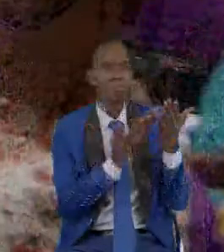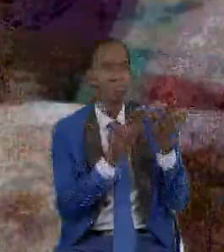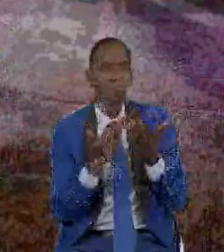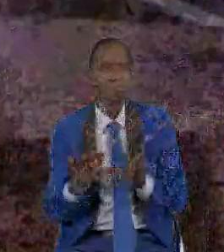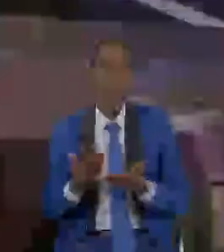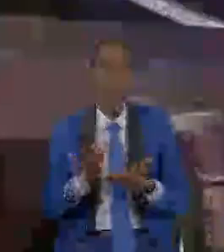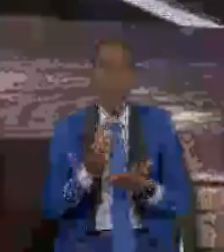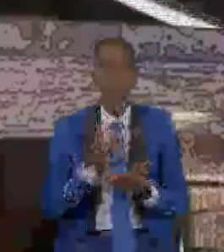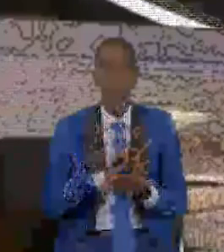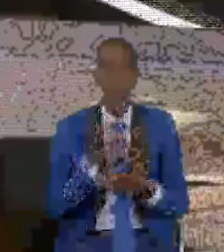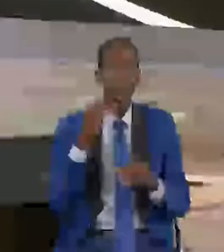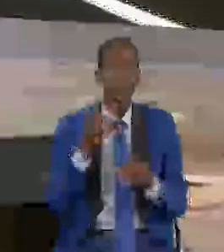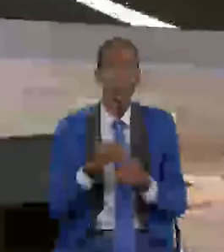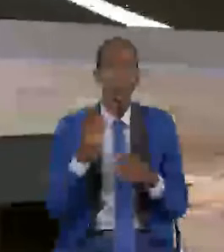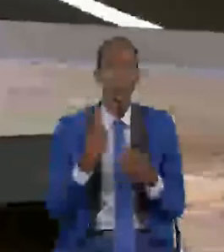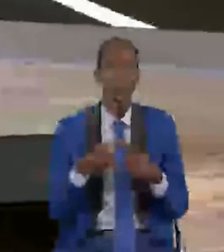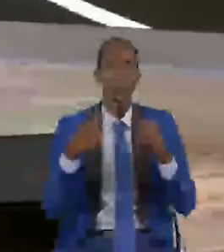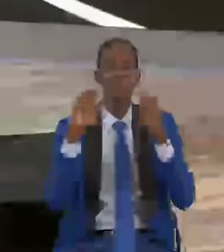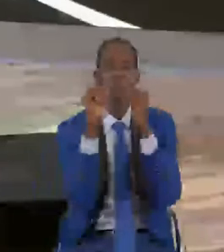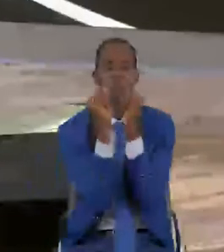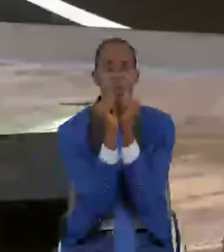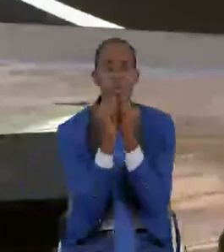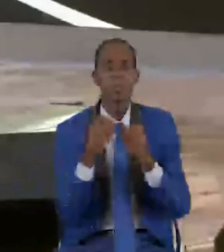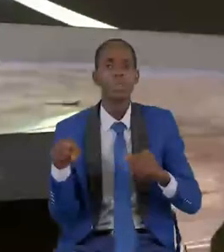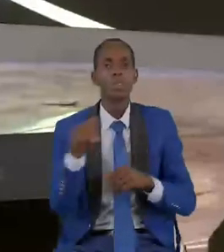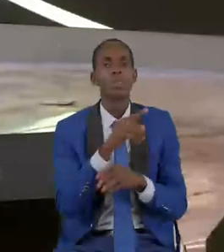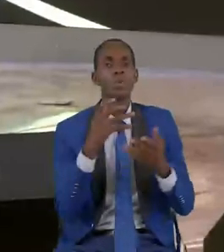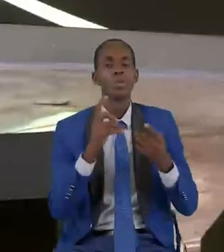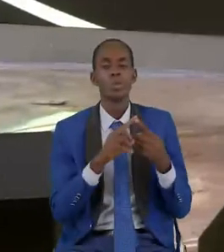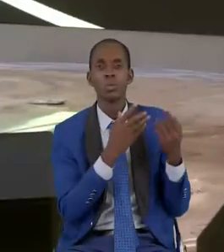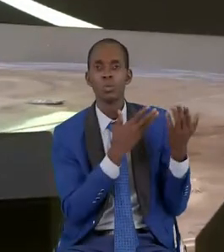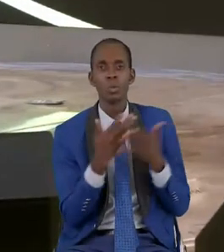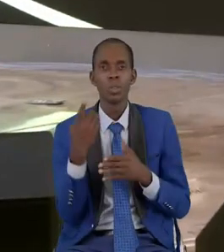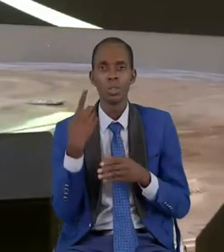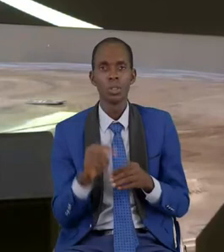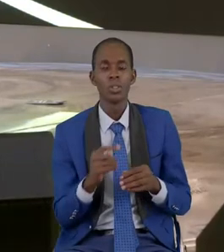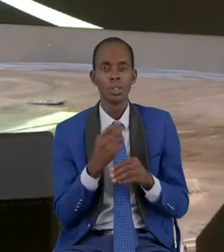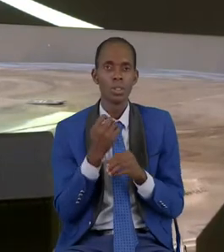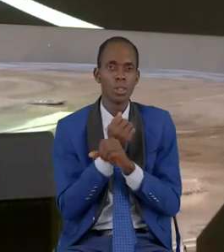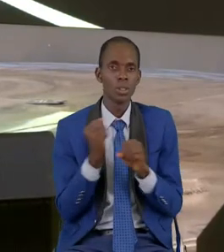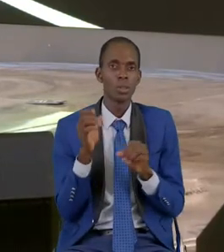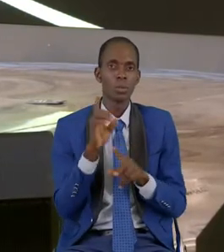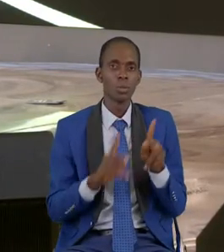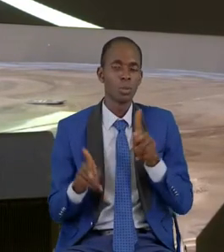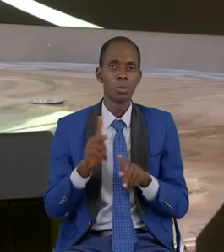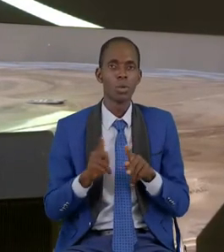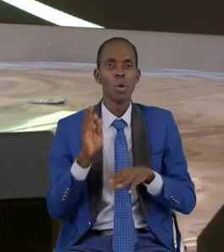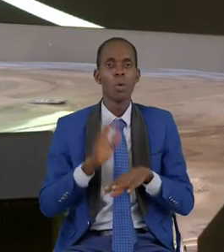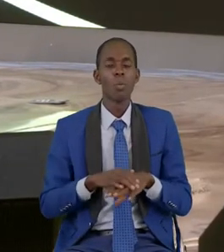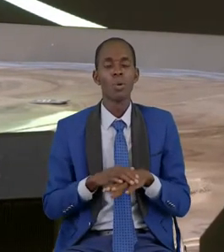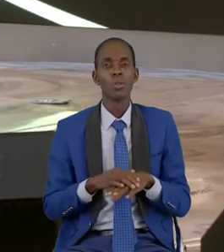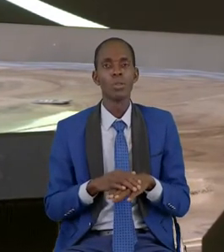into bondage. They wanted to bring the converts of Paul the Apostle to the